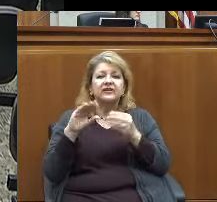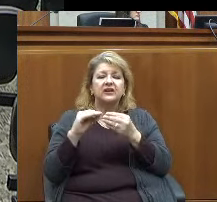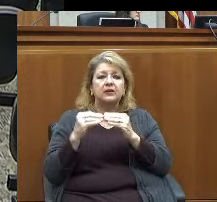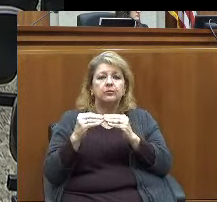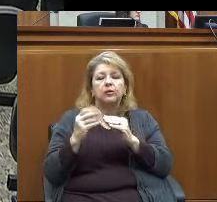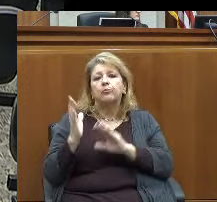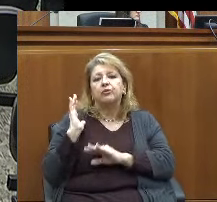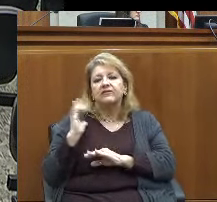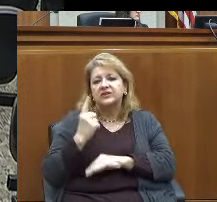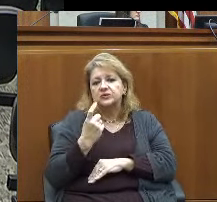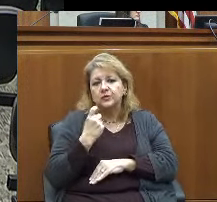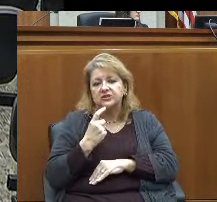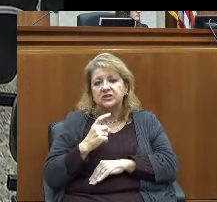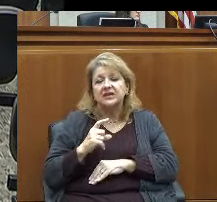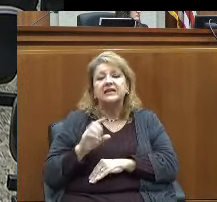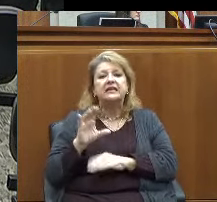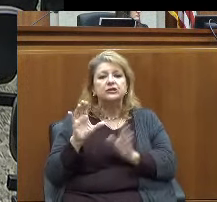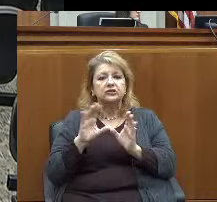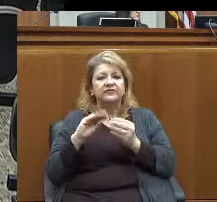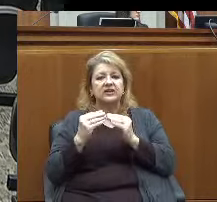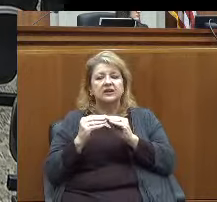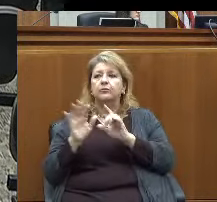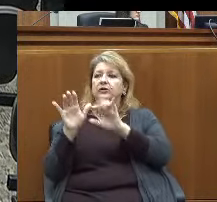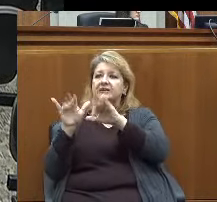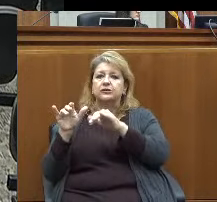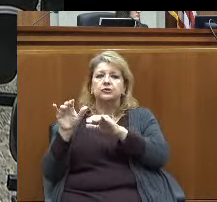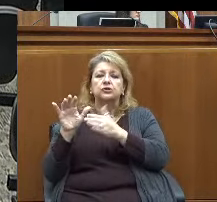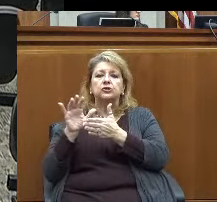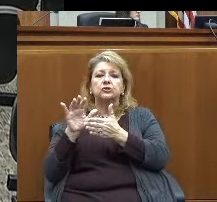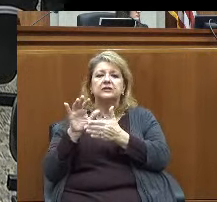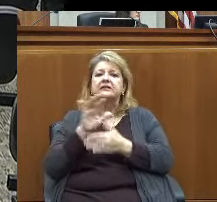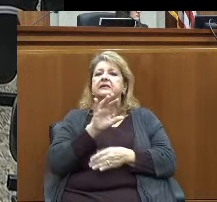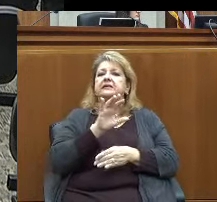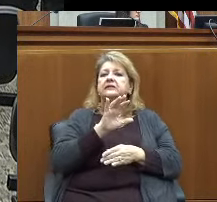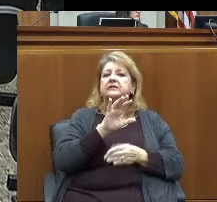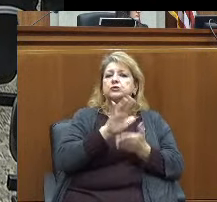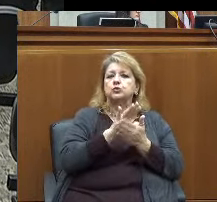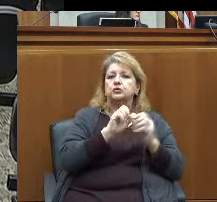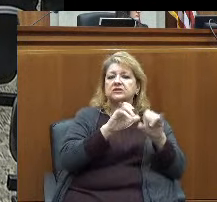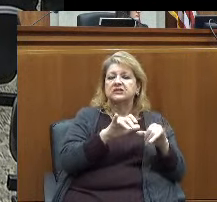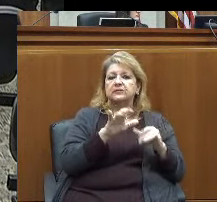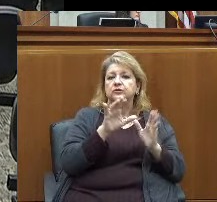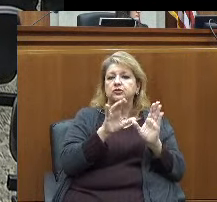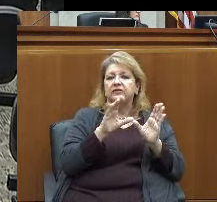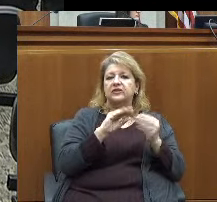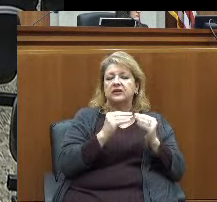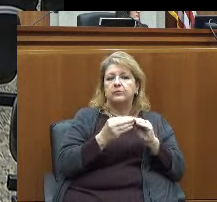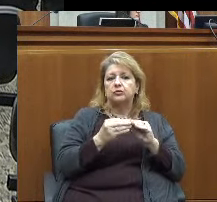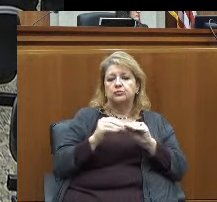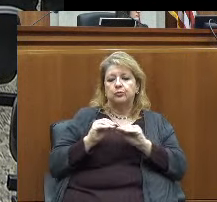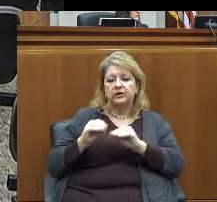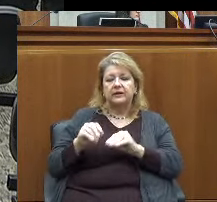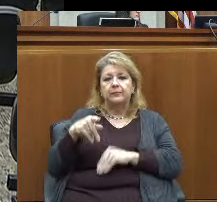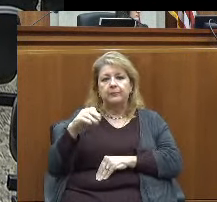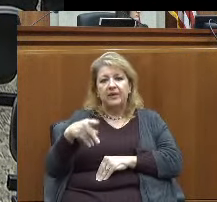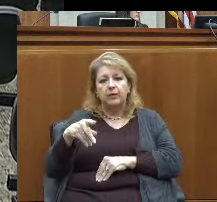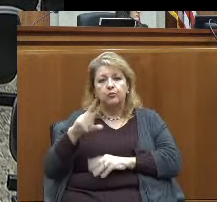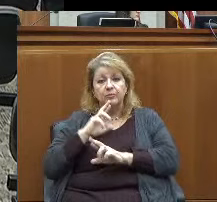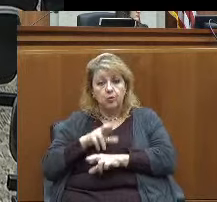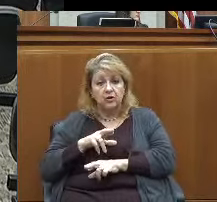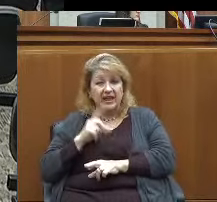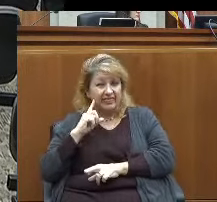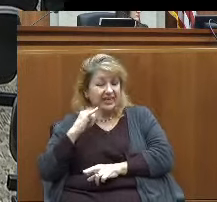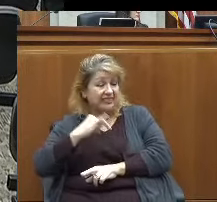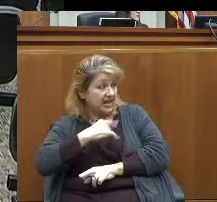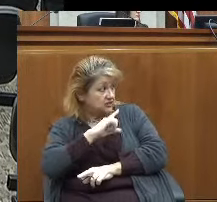a previous question, into the PEP. The school systems enter their certificate numbers into the PEP report, and I think that's kind of where you